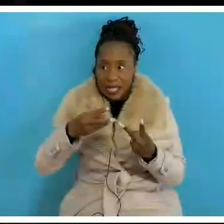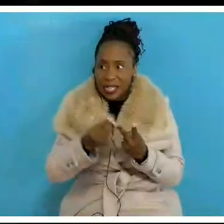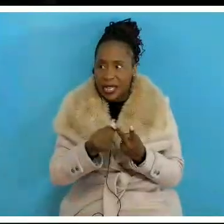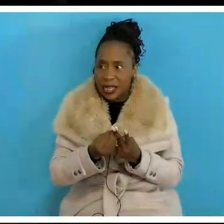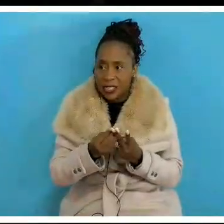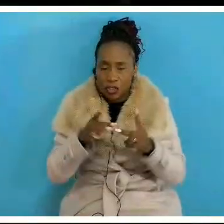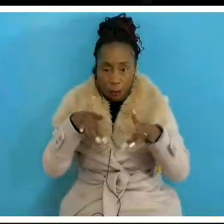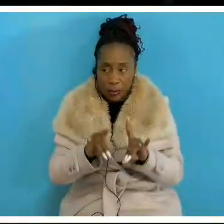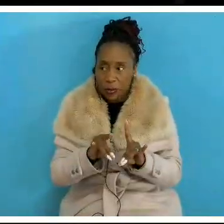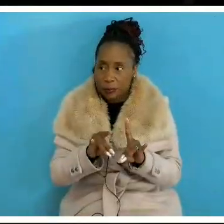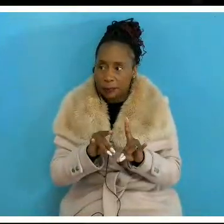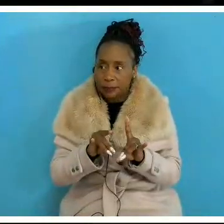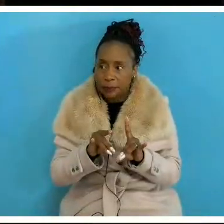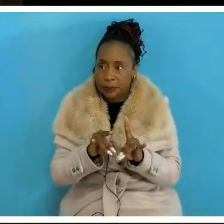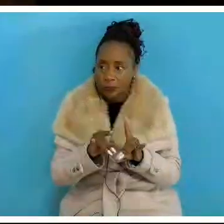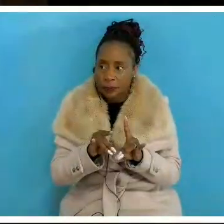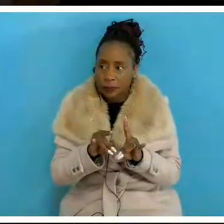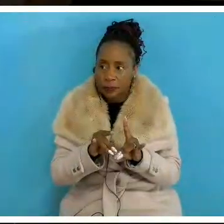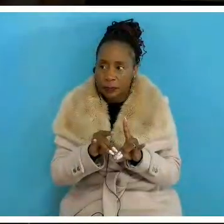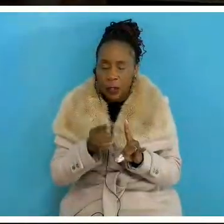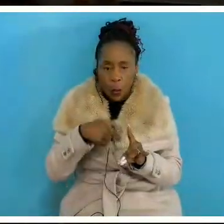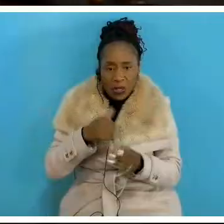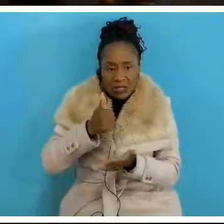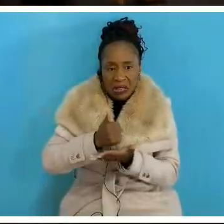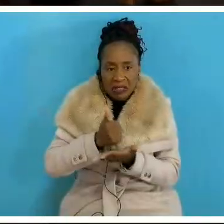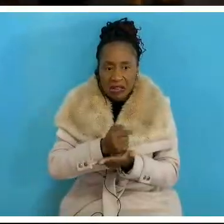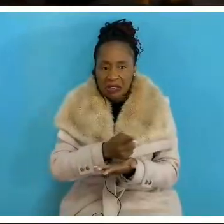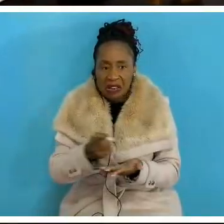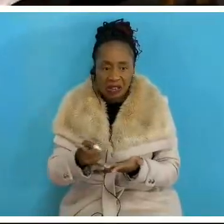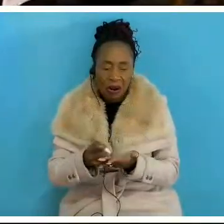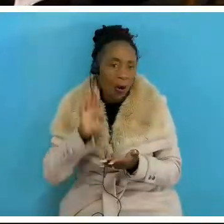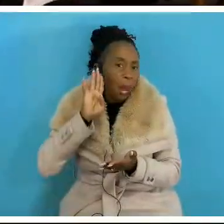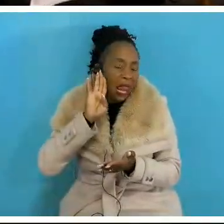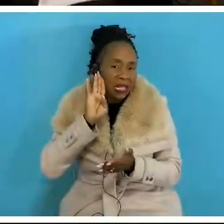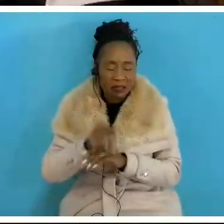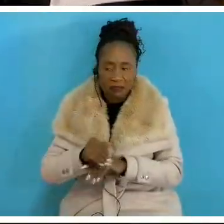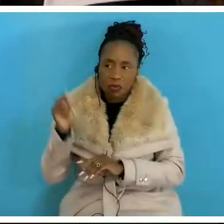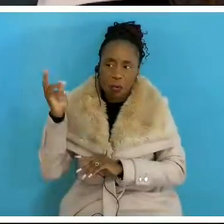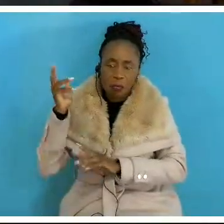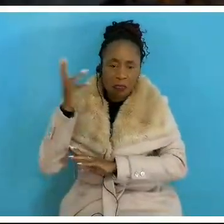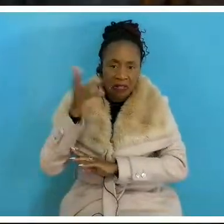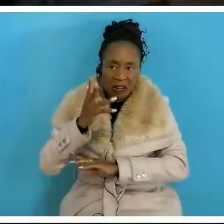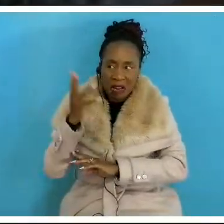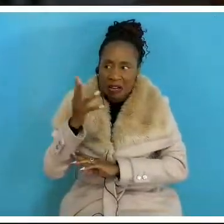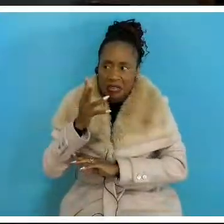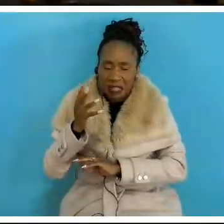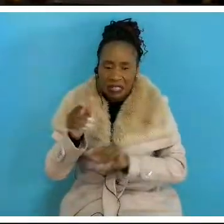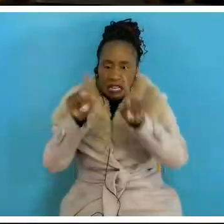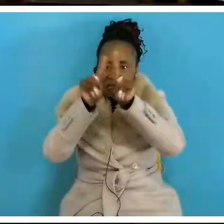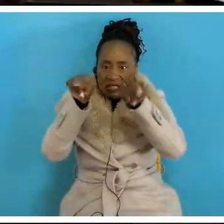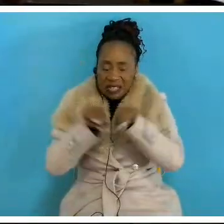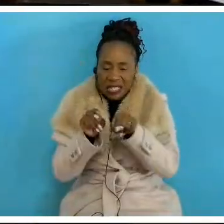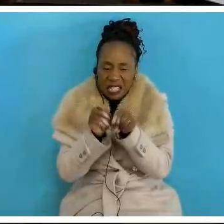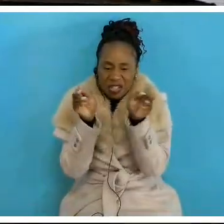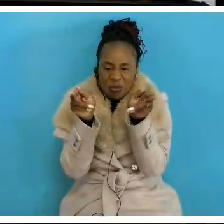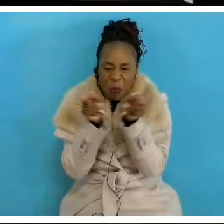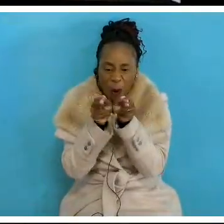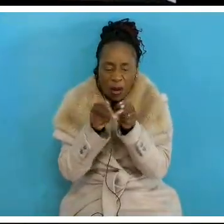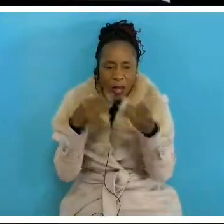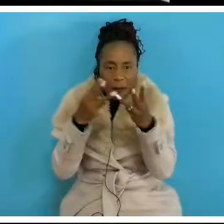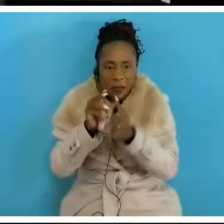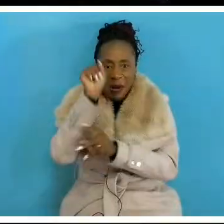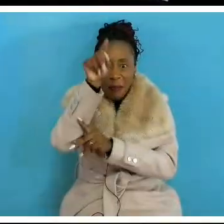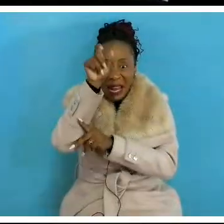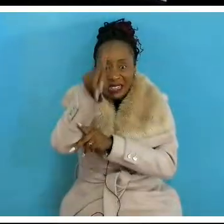that we've sat down there, we listened to the presentation, the screen is so small, our people at the back cannot